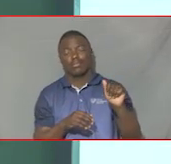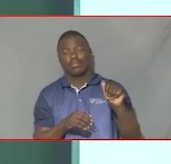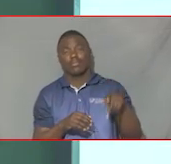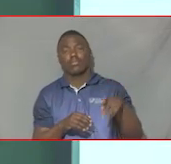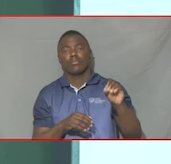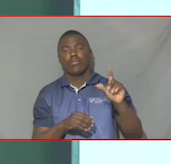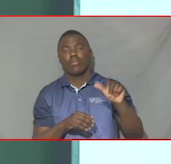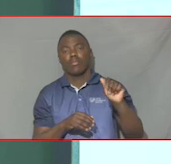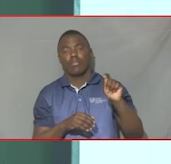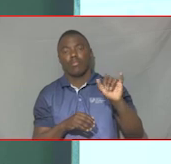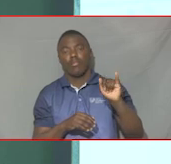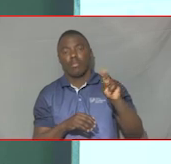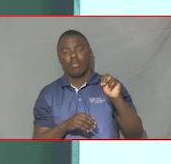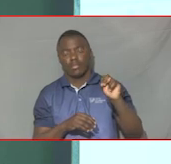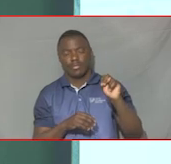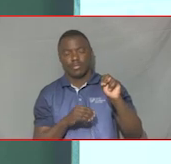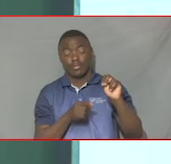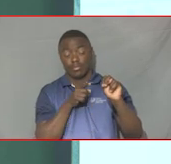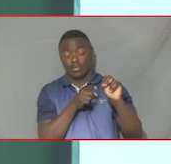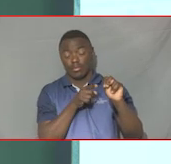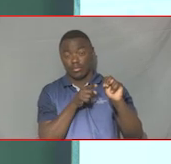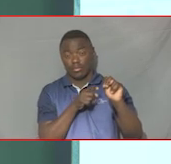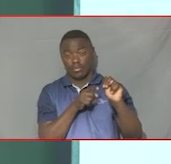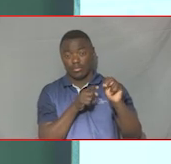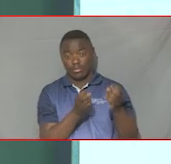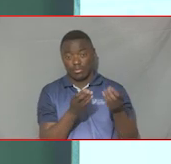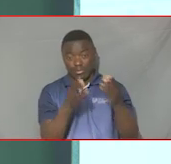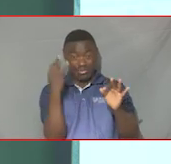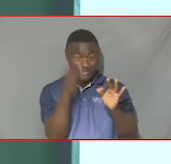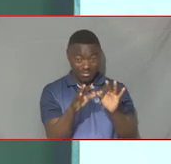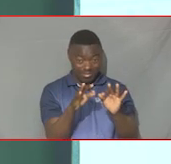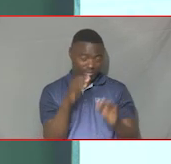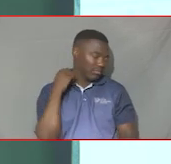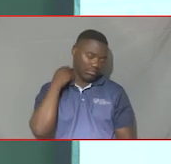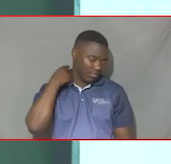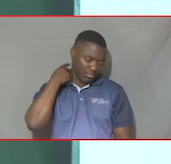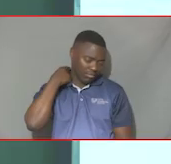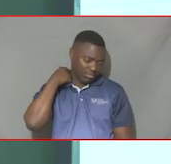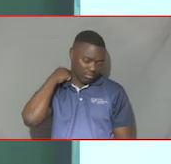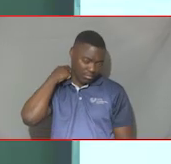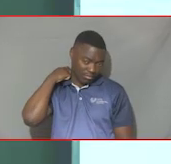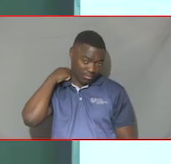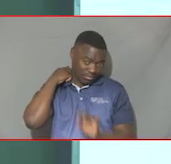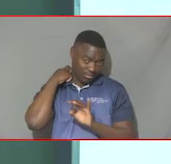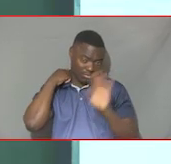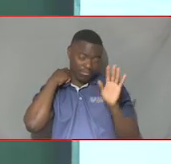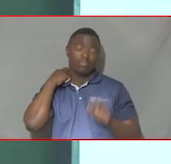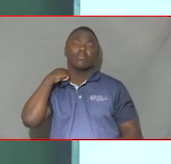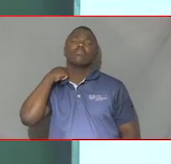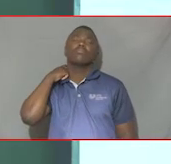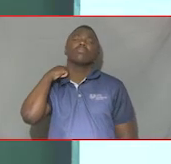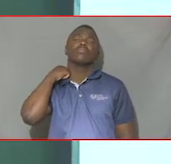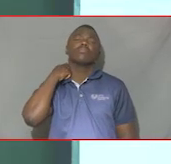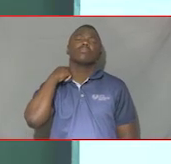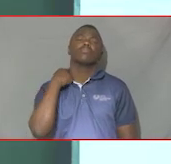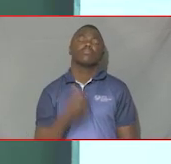And extrapolation does not give you an accurate answer. Is that clear? It is not going to give